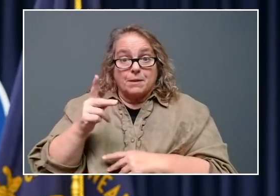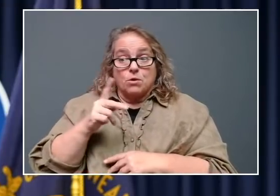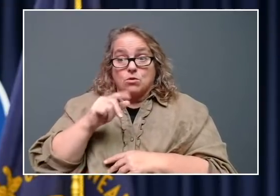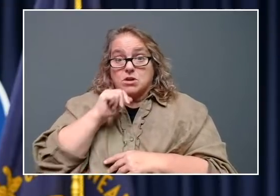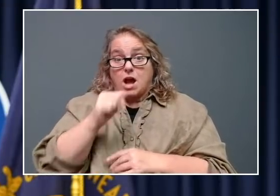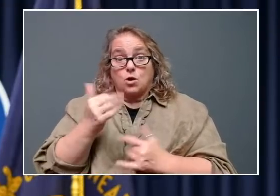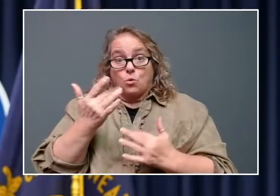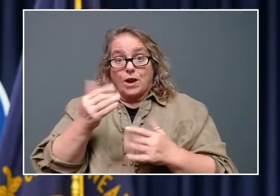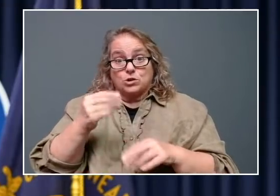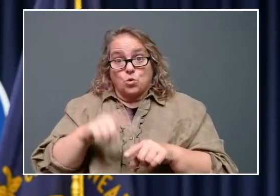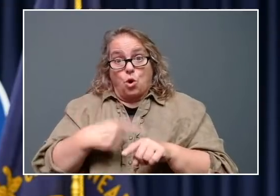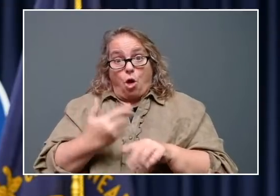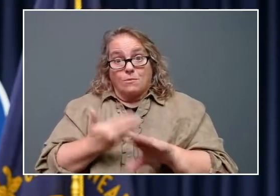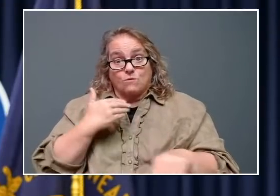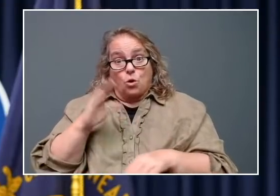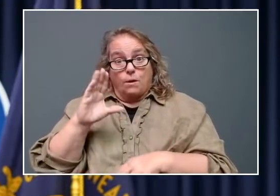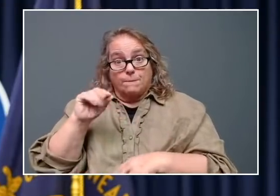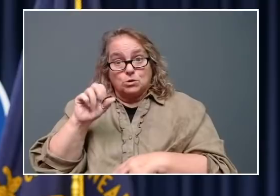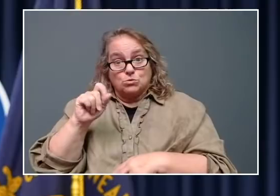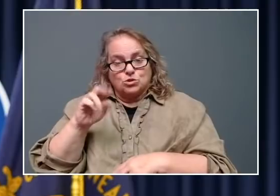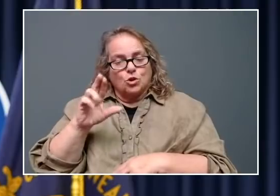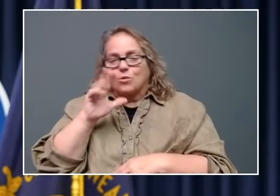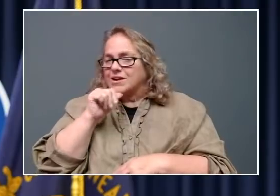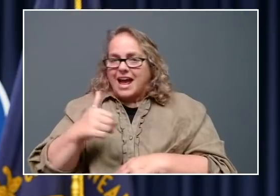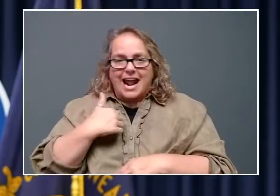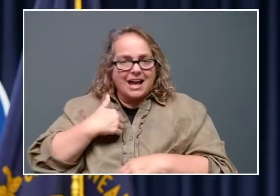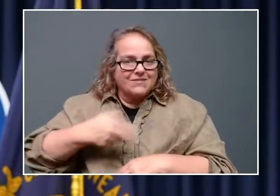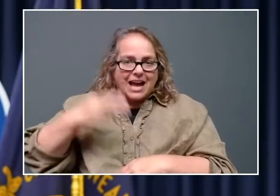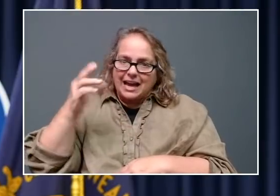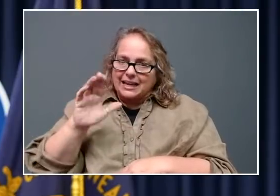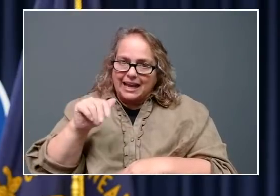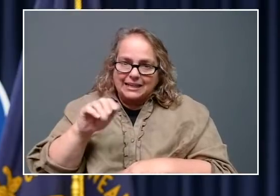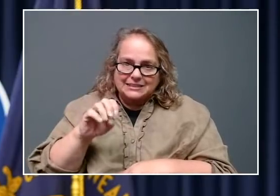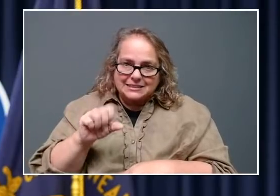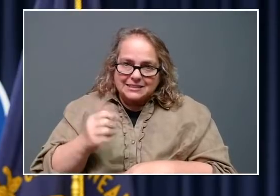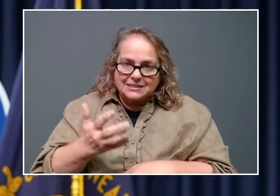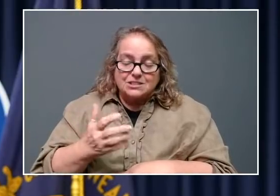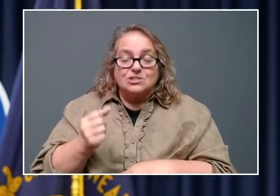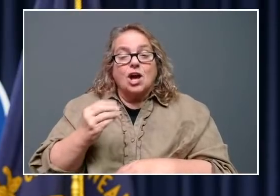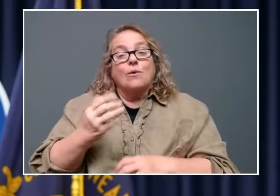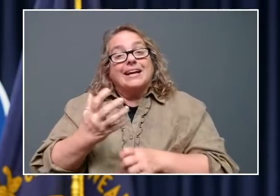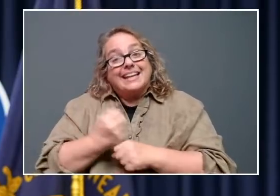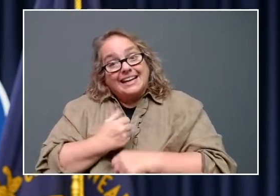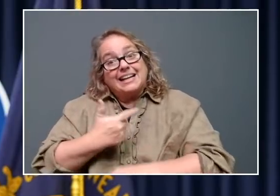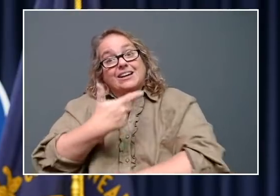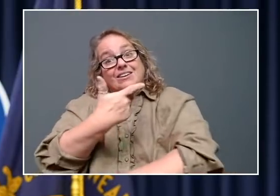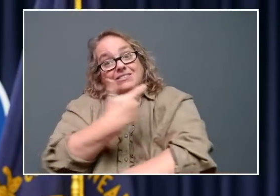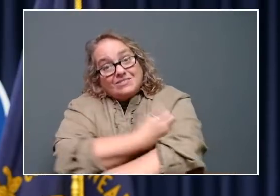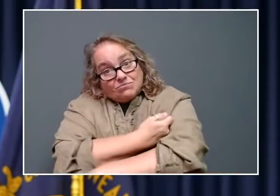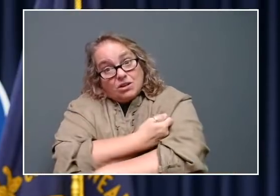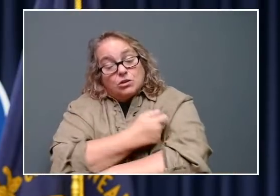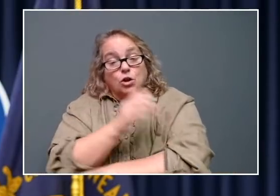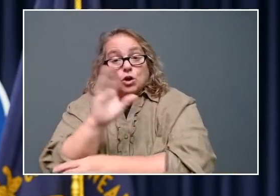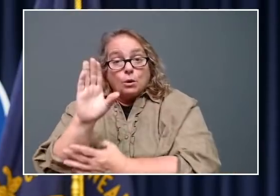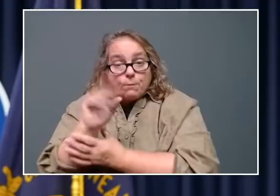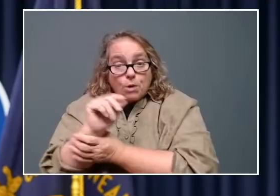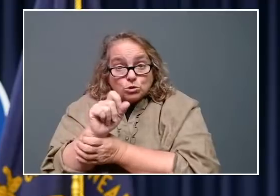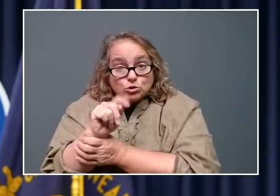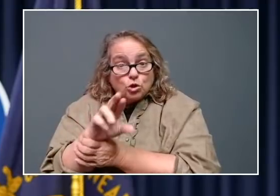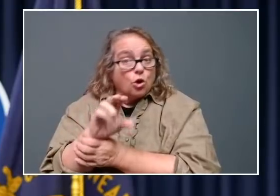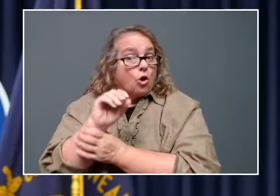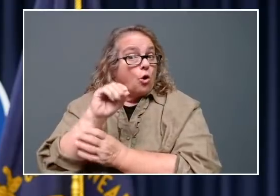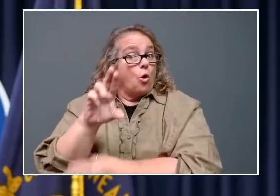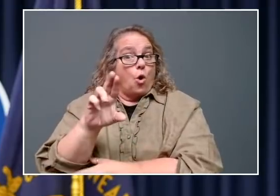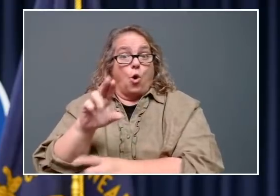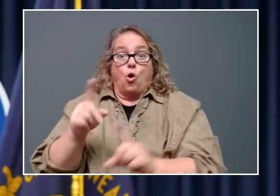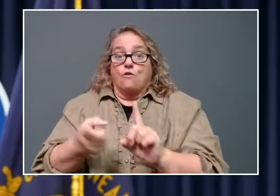we can get more people vaccinated, that helps. We know if we can get people boosted, I think that helps a lot.